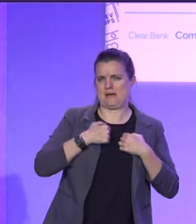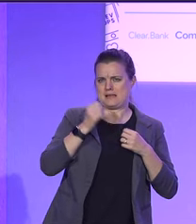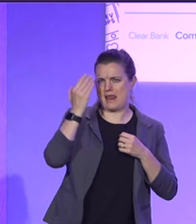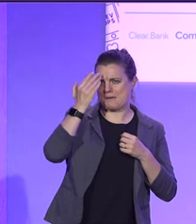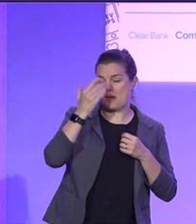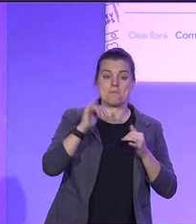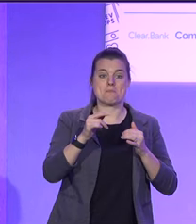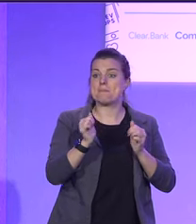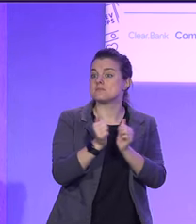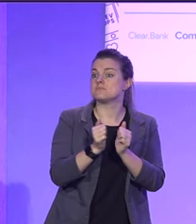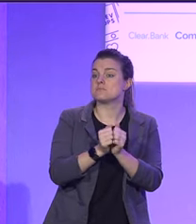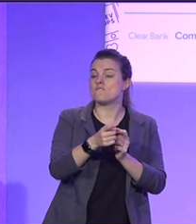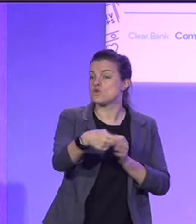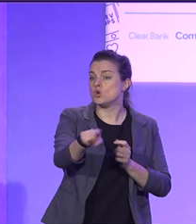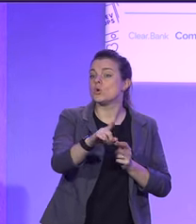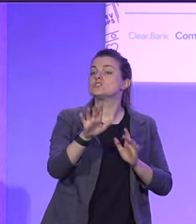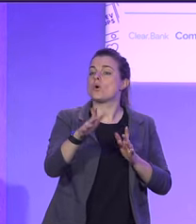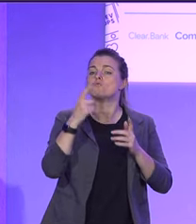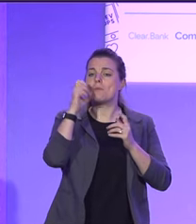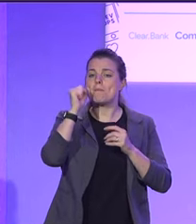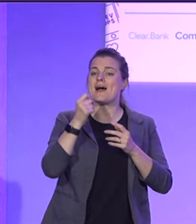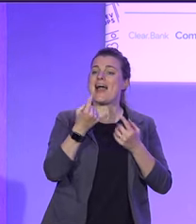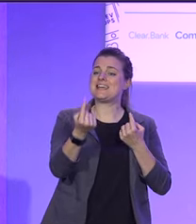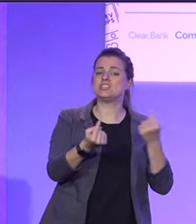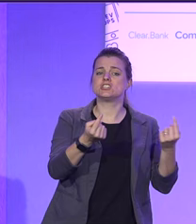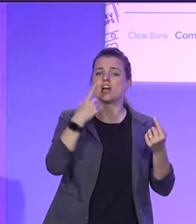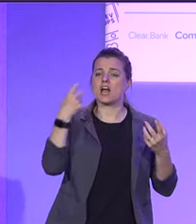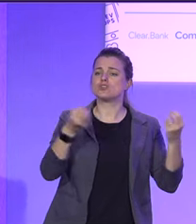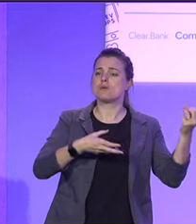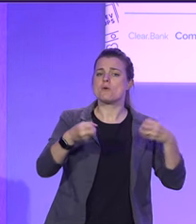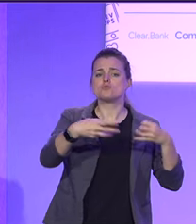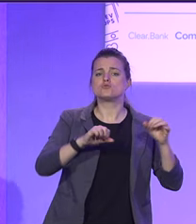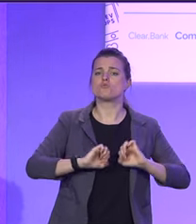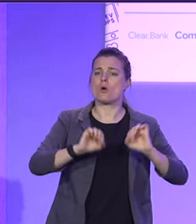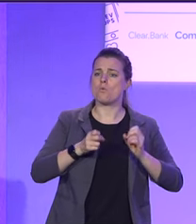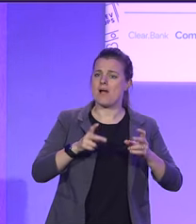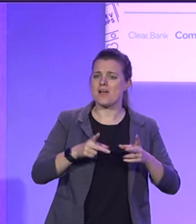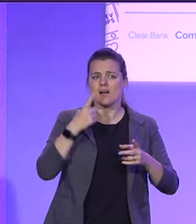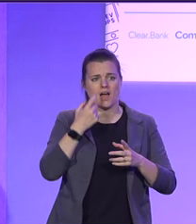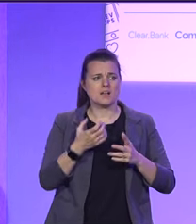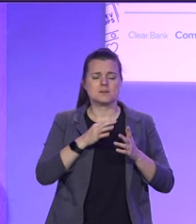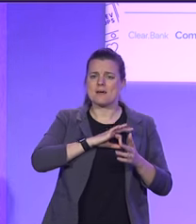hope you enjoyed it. I hope you all go off and maybe submit for next year's event or get involved in a